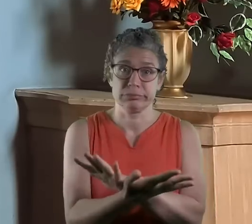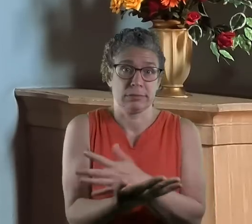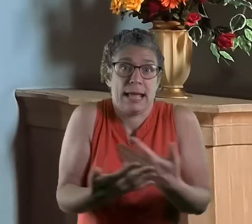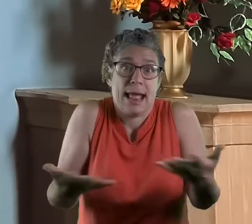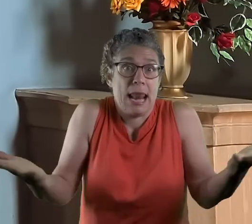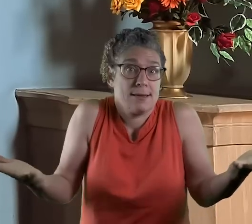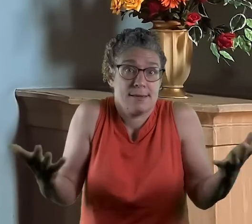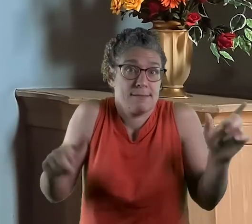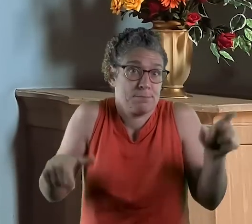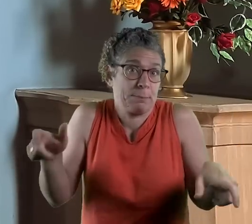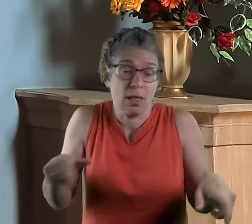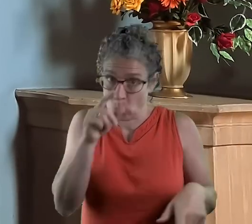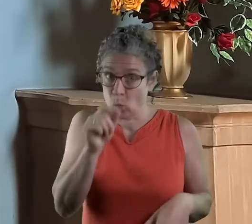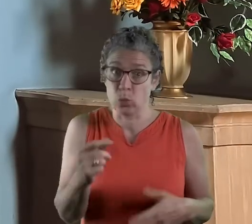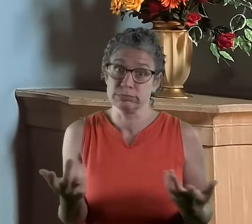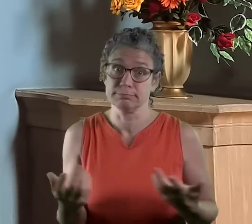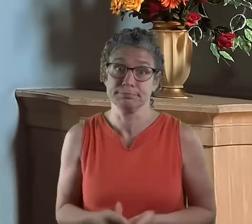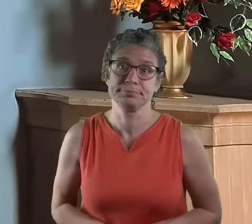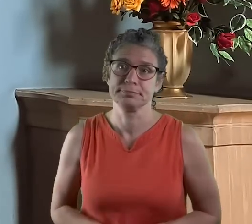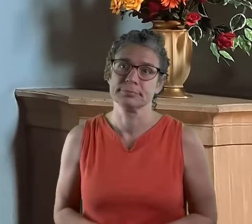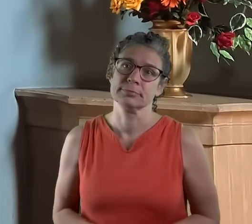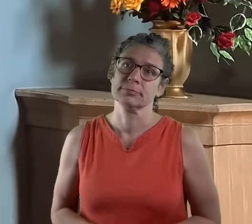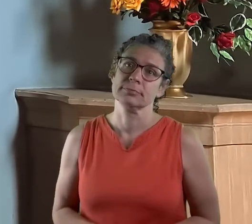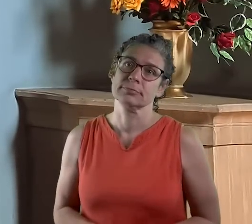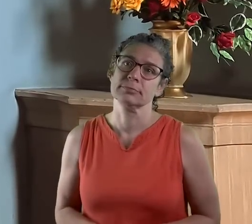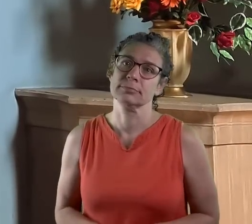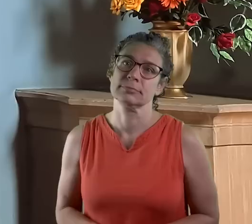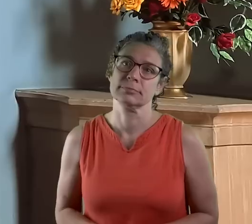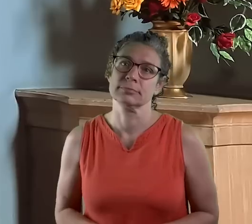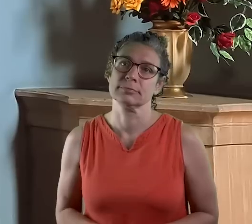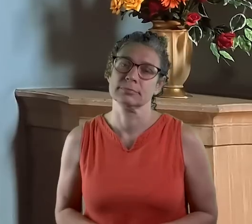of us at any time, it seems.